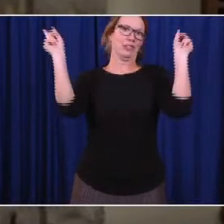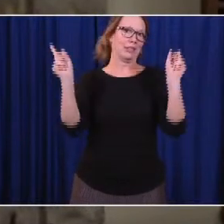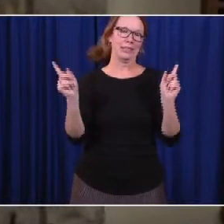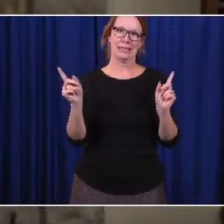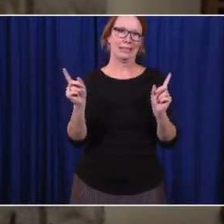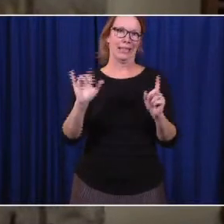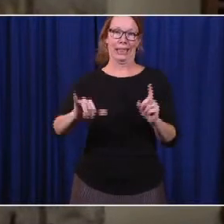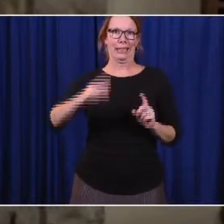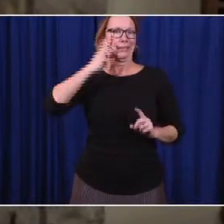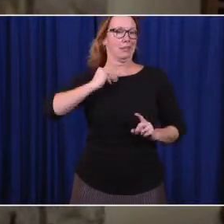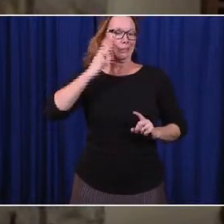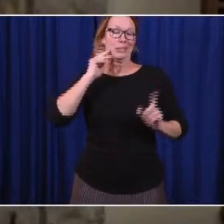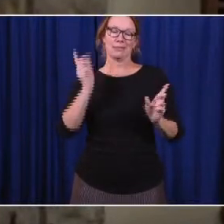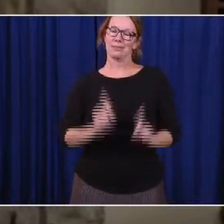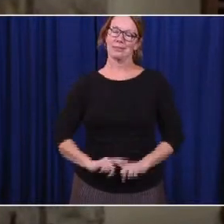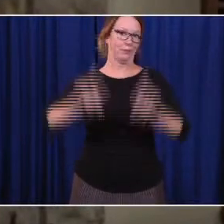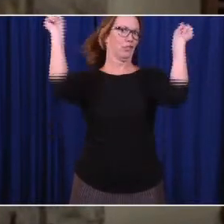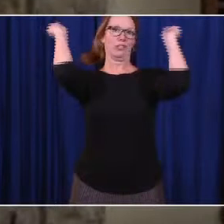experience. And